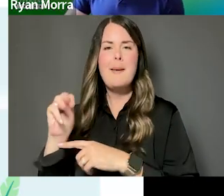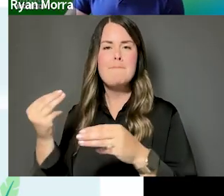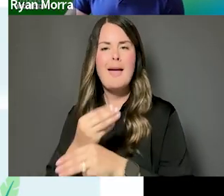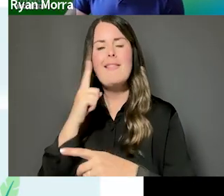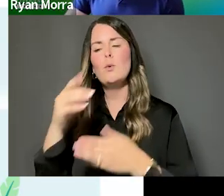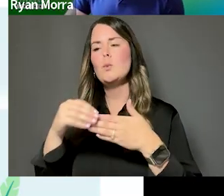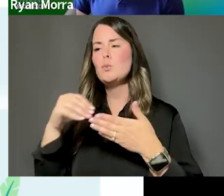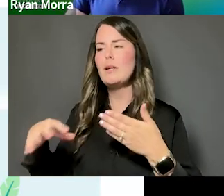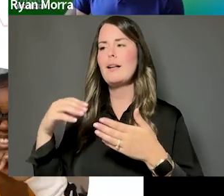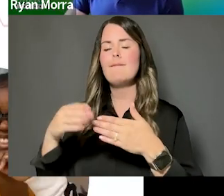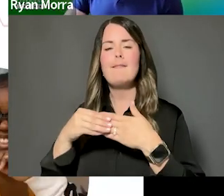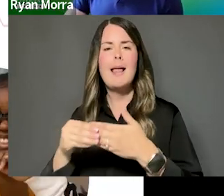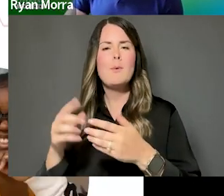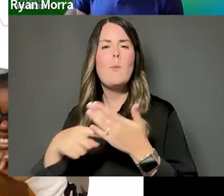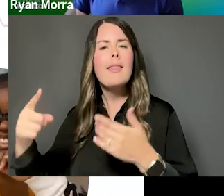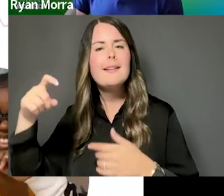and flexibility that they need.